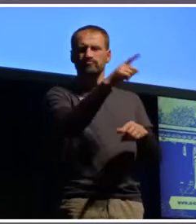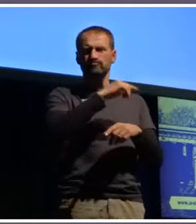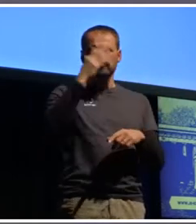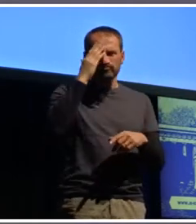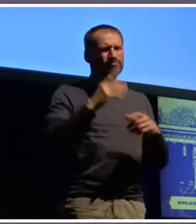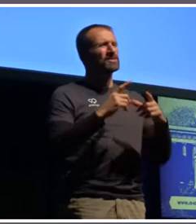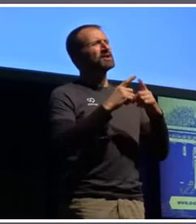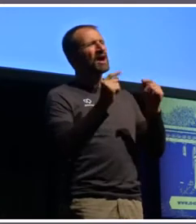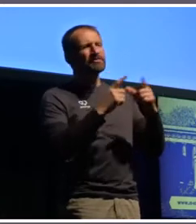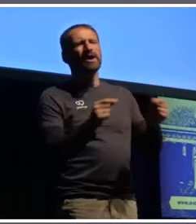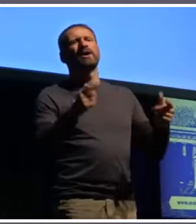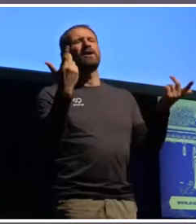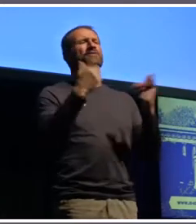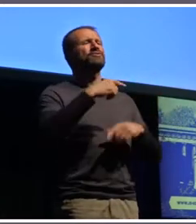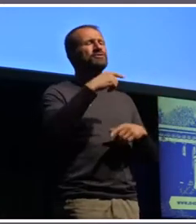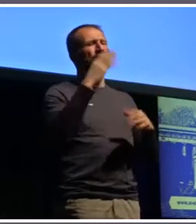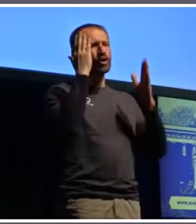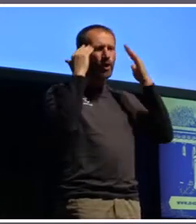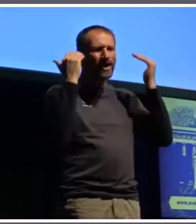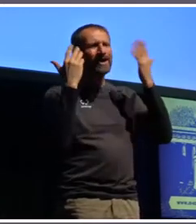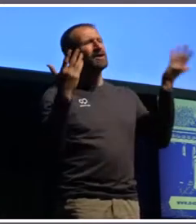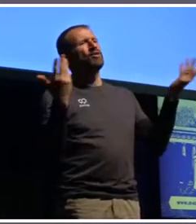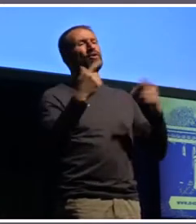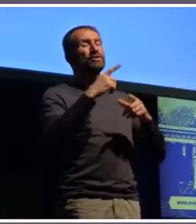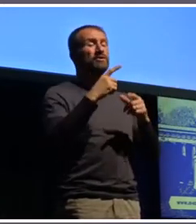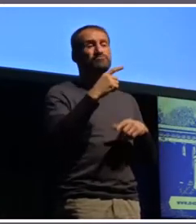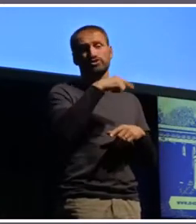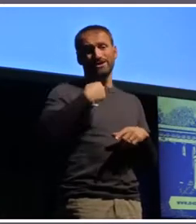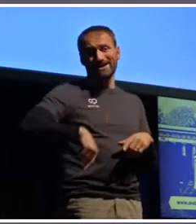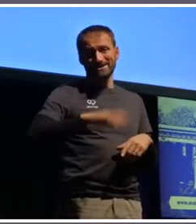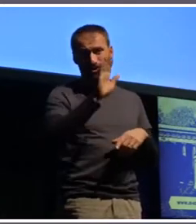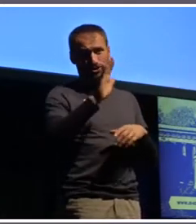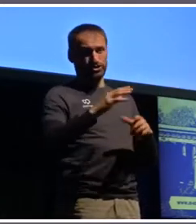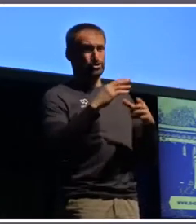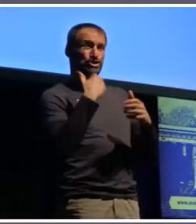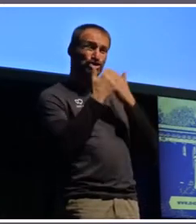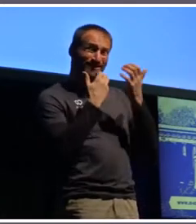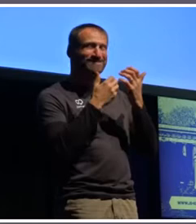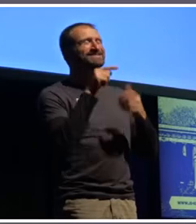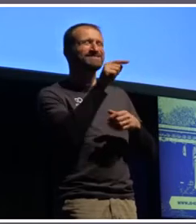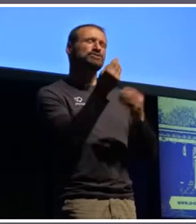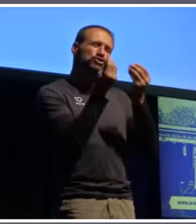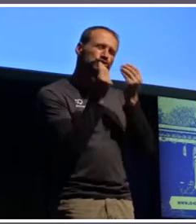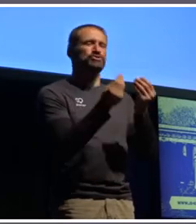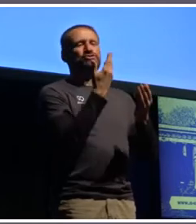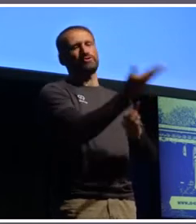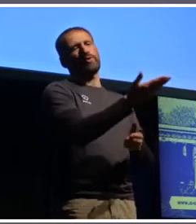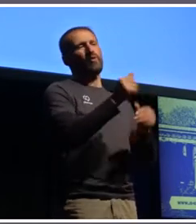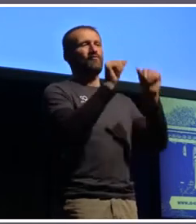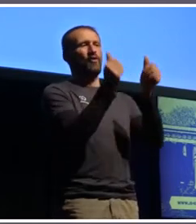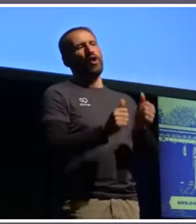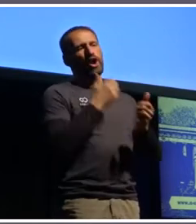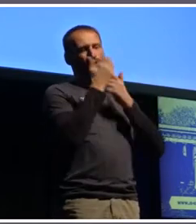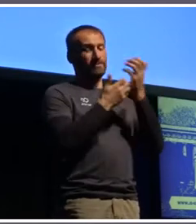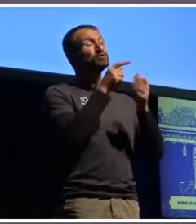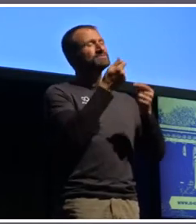Chinese tales, you may have recognized it. It's called Kisho Tenketsu. And it's different from the Western story arc, which has